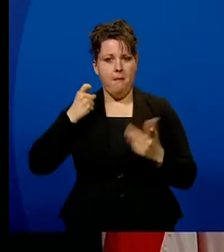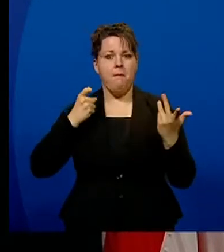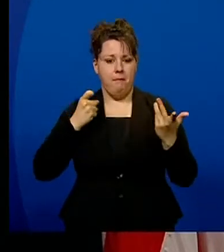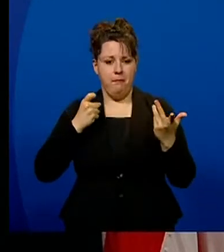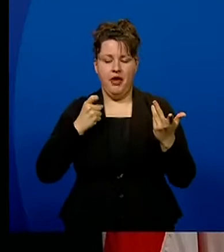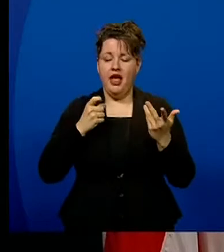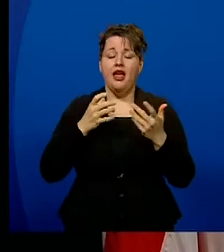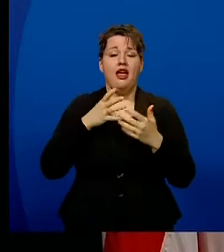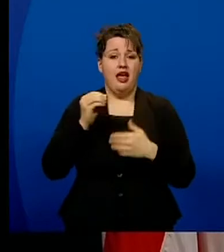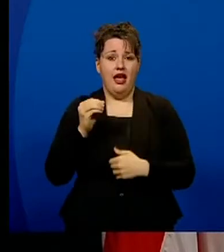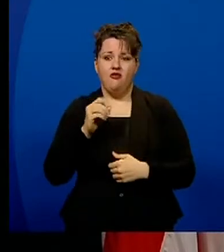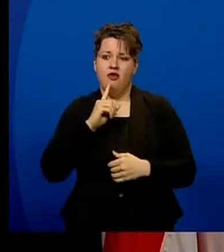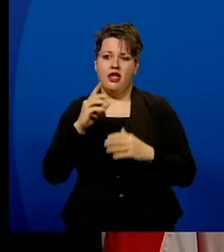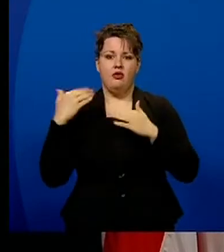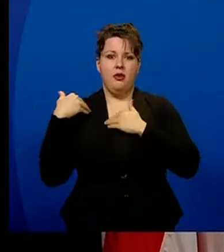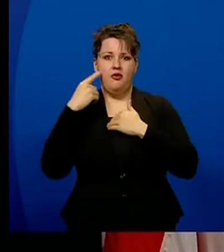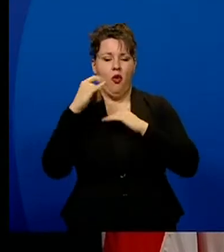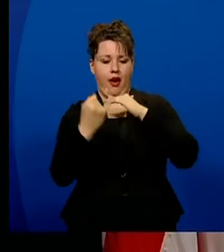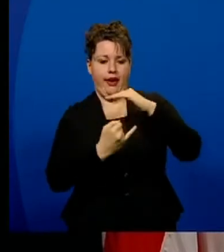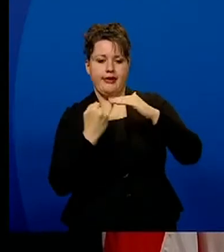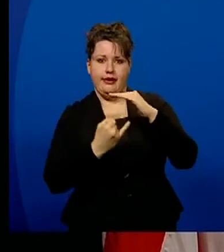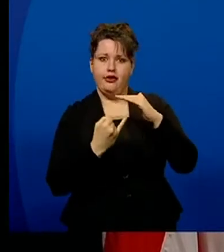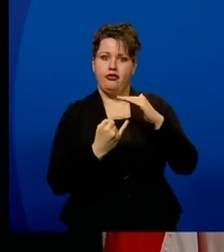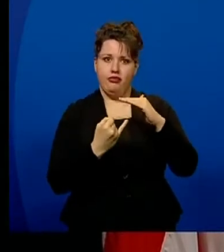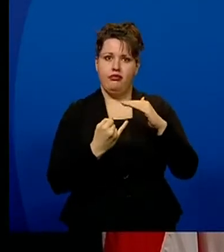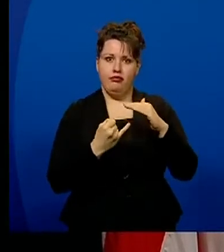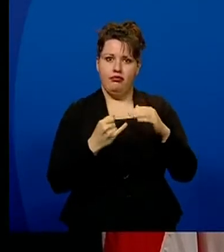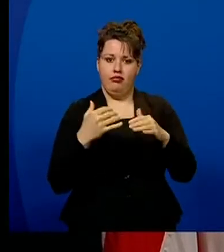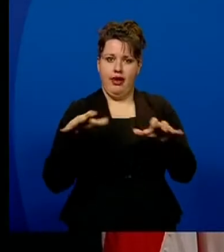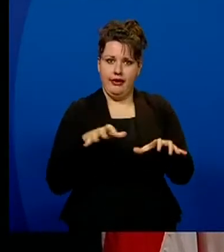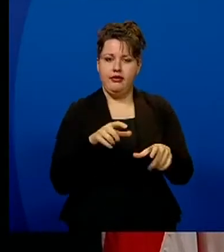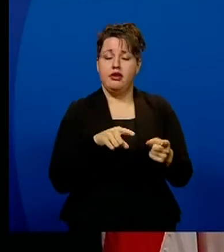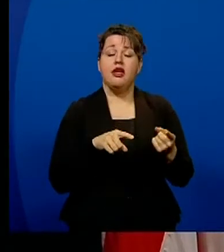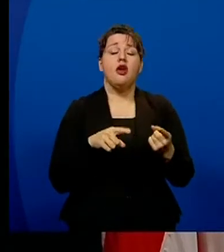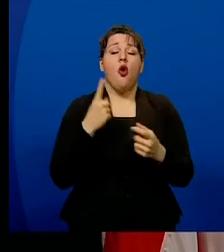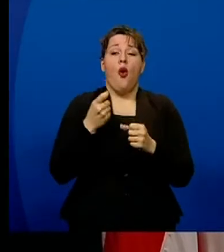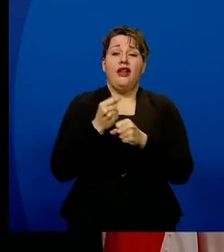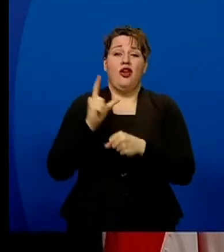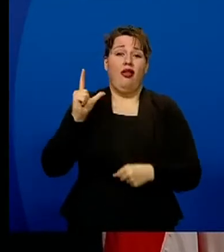and quarantine activities. And now, 1 year later,